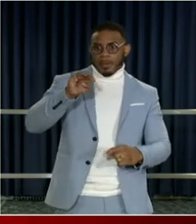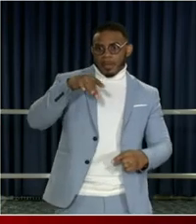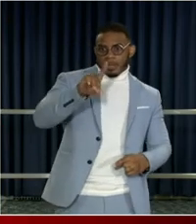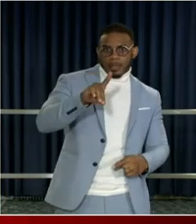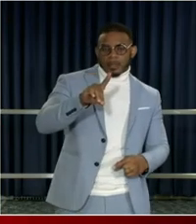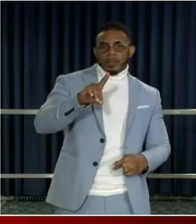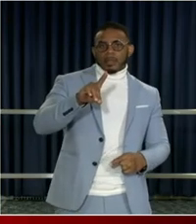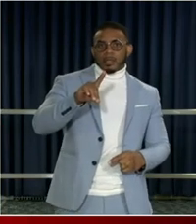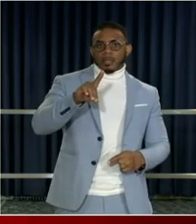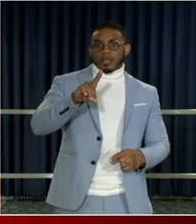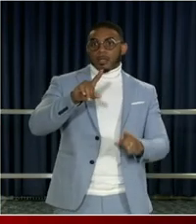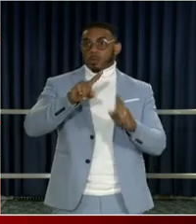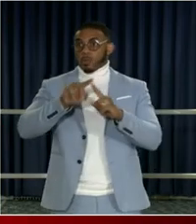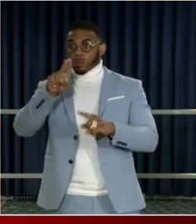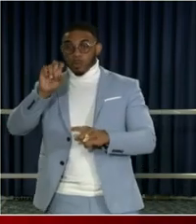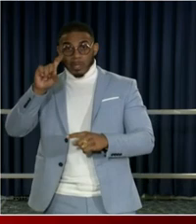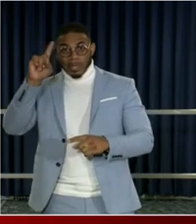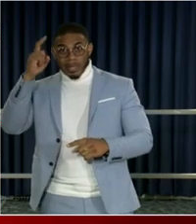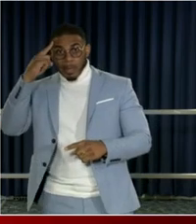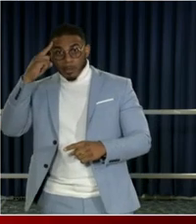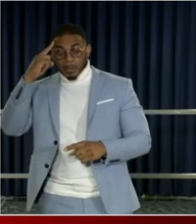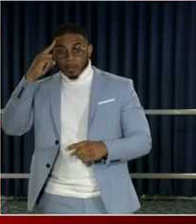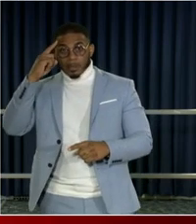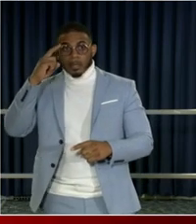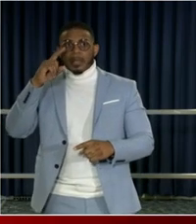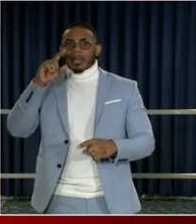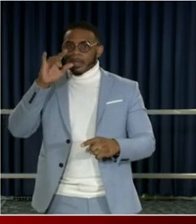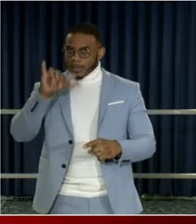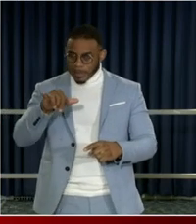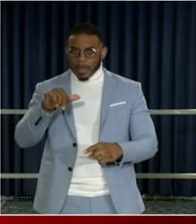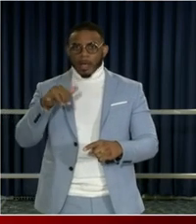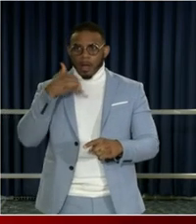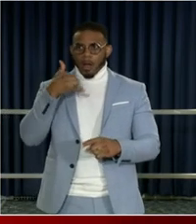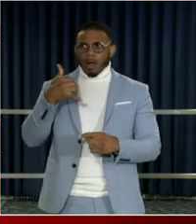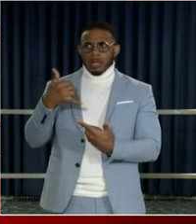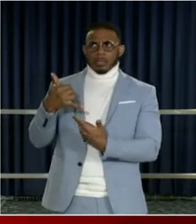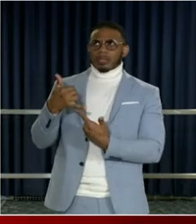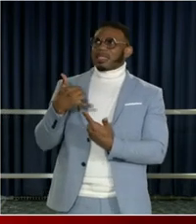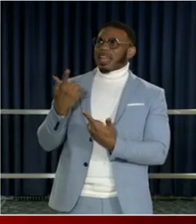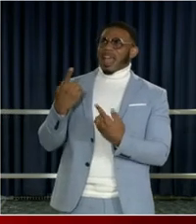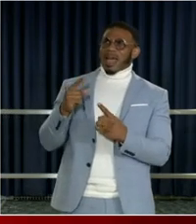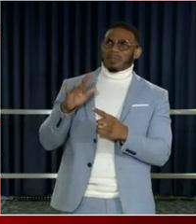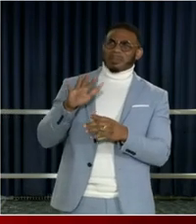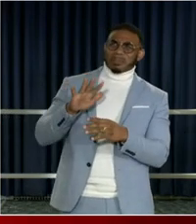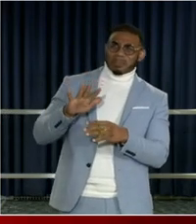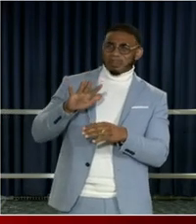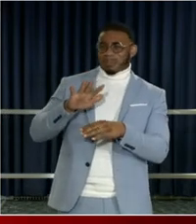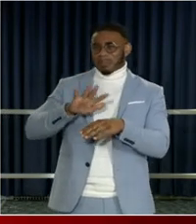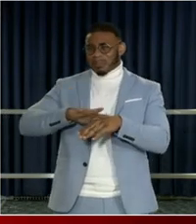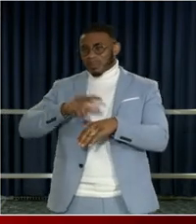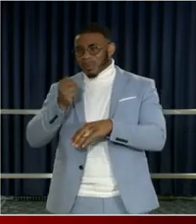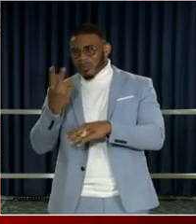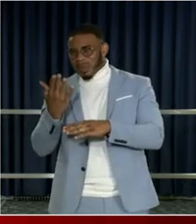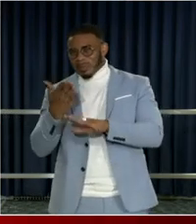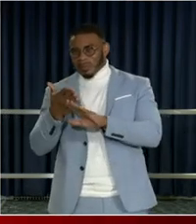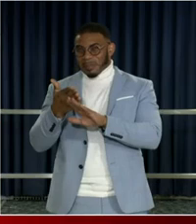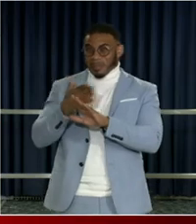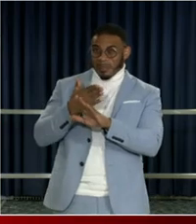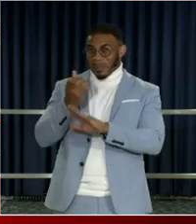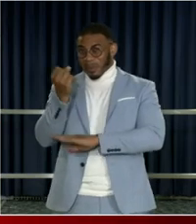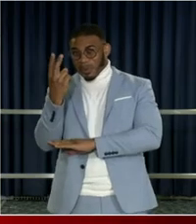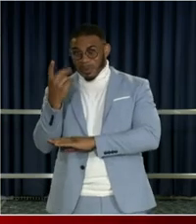Metropolitan Police Department to the United States Capitol, that call came in sometime after 12, maybe a little bit